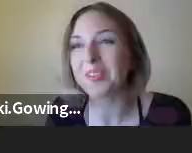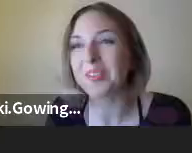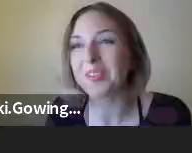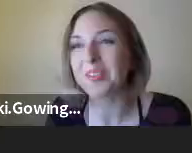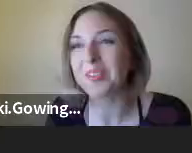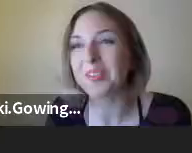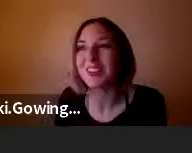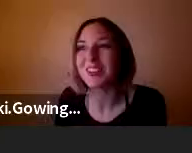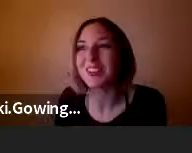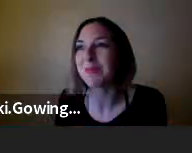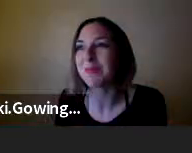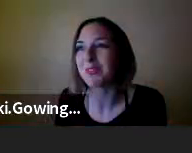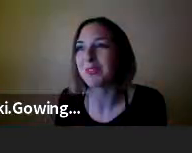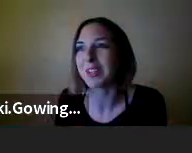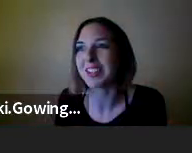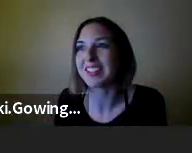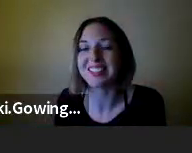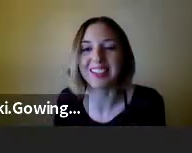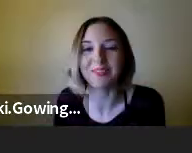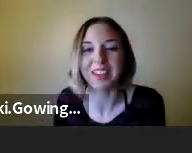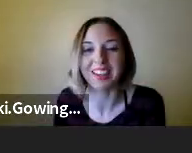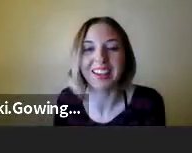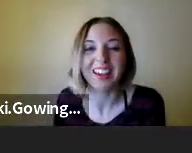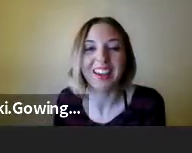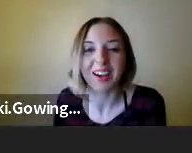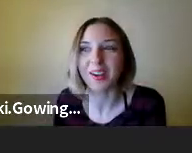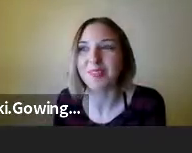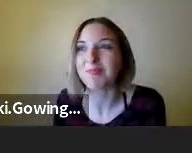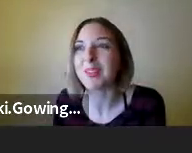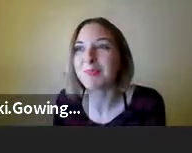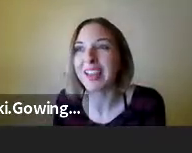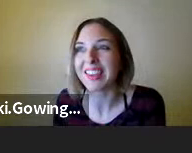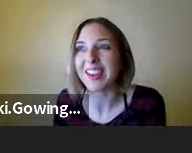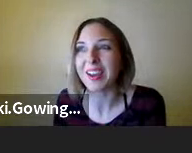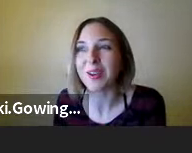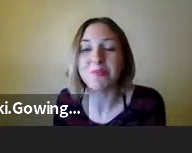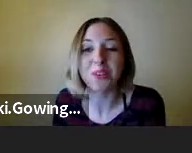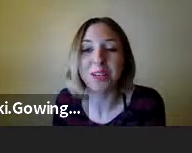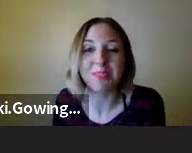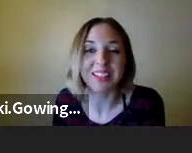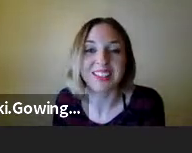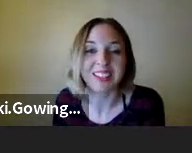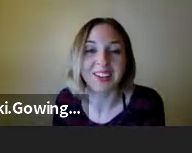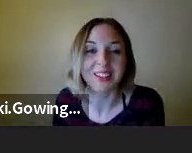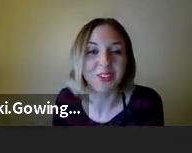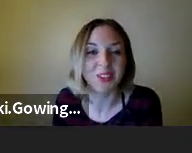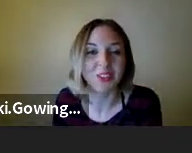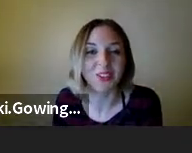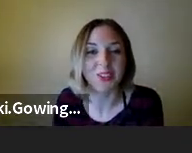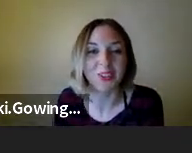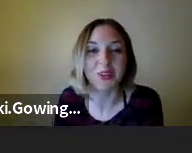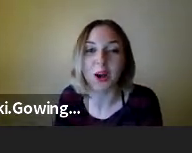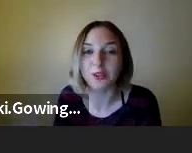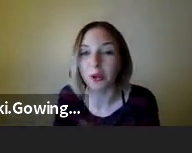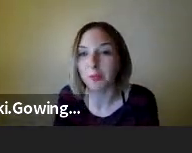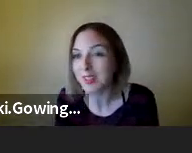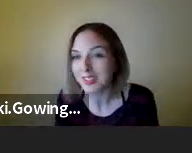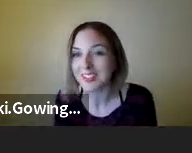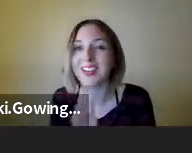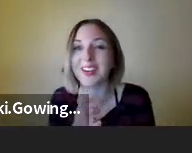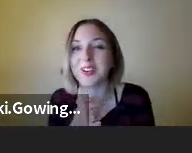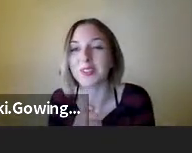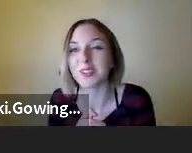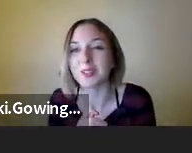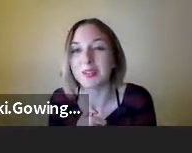Hello everyone, so thank you so much for joining us this evening. My name is Becky and I'm really pleased to introduce you to Carl